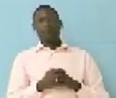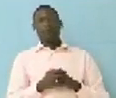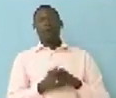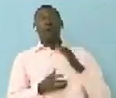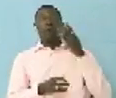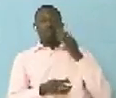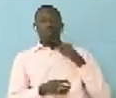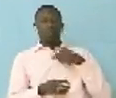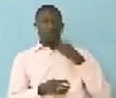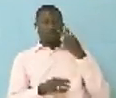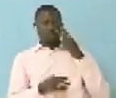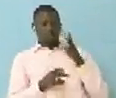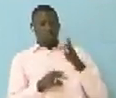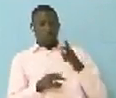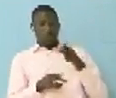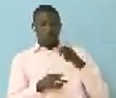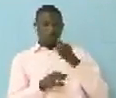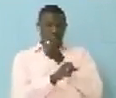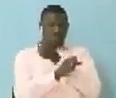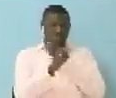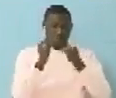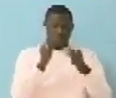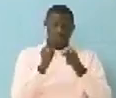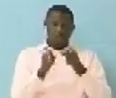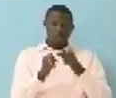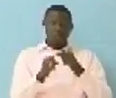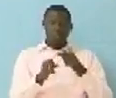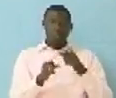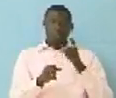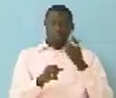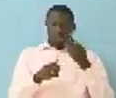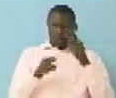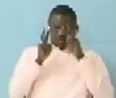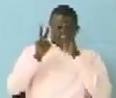I saw the condition that he was at the time,